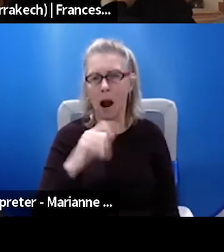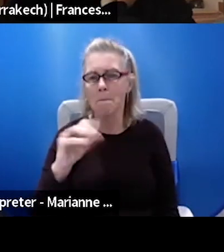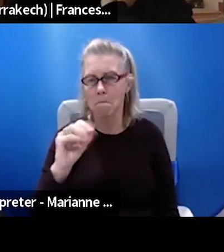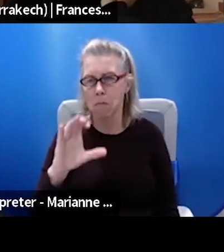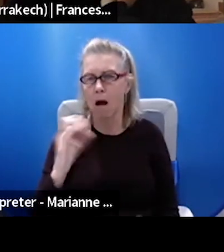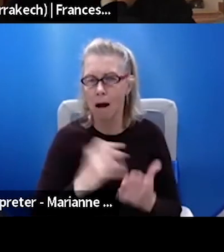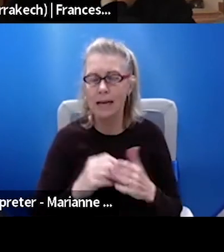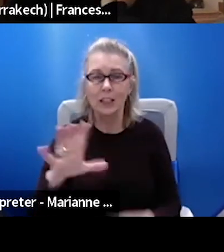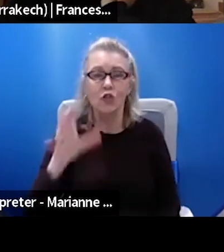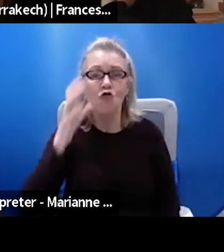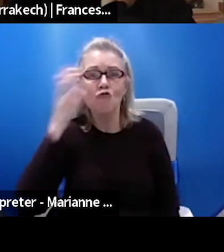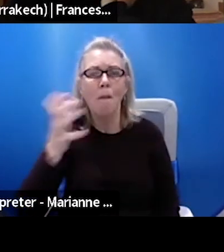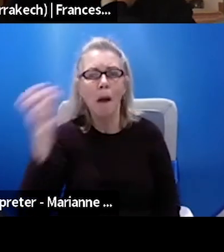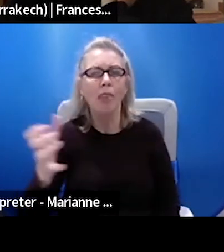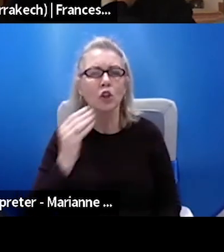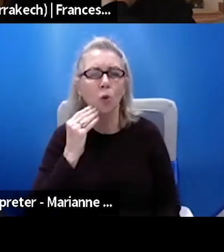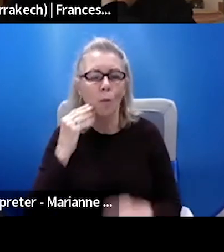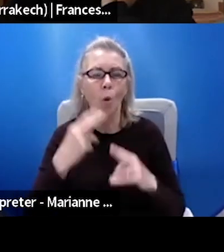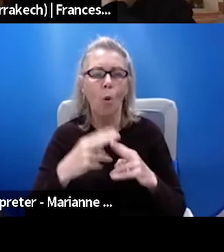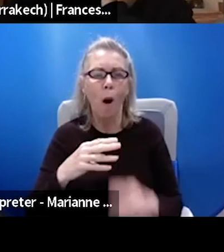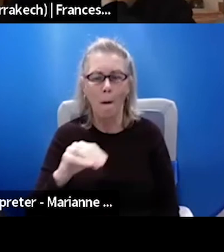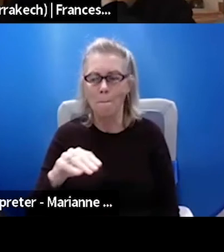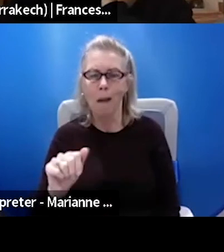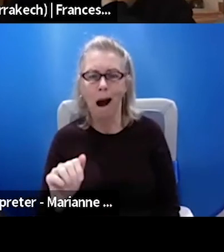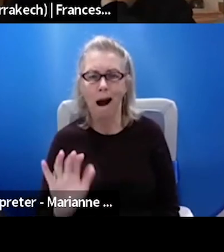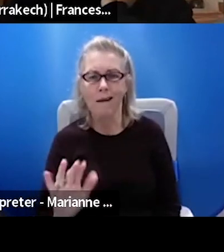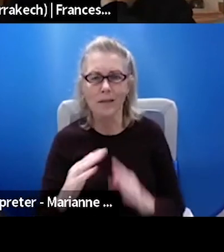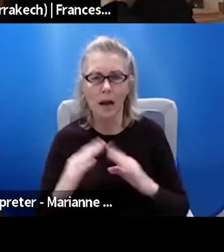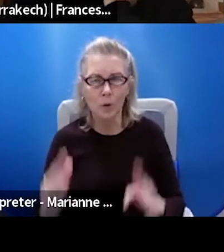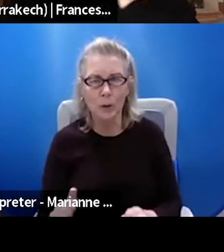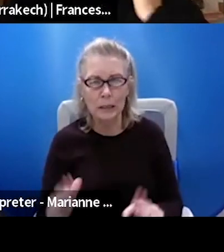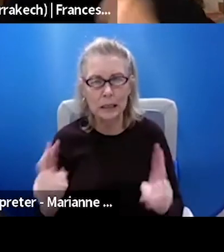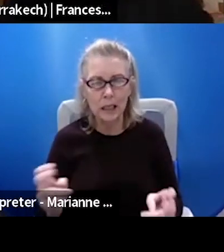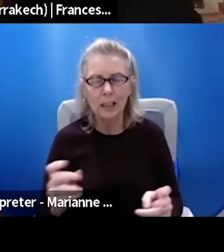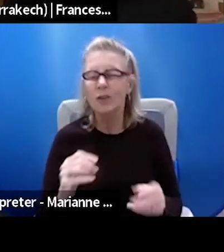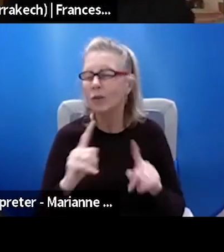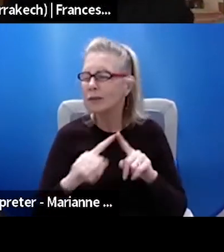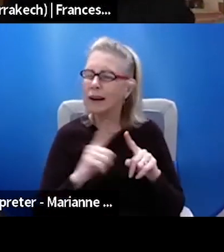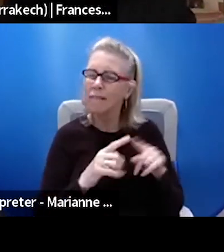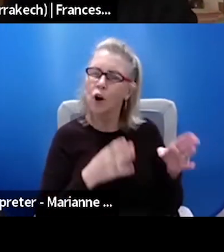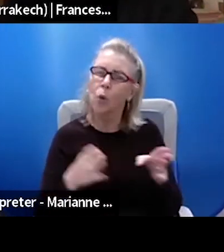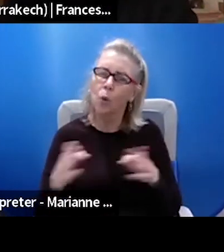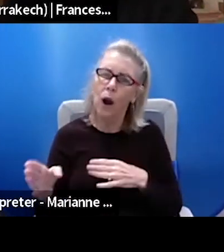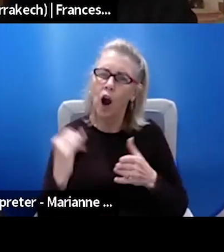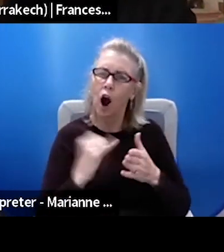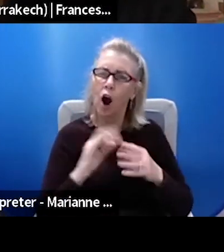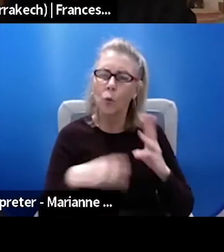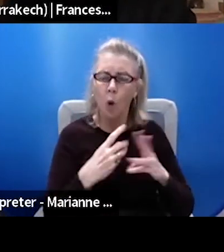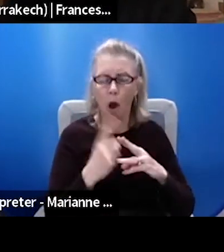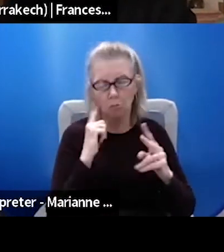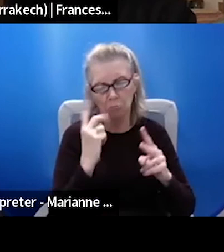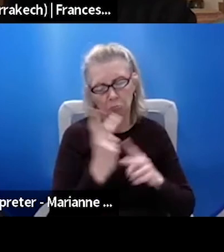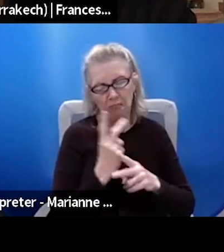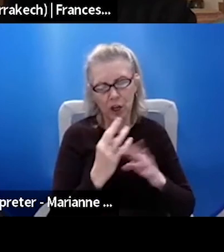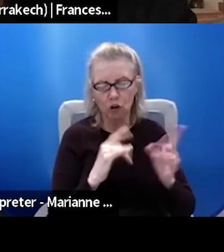called Ma's House. So I think, there's different ways that I think the art world is reconfiguring how we interact with each